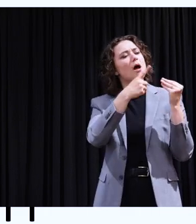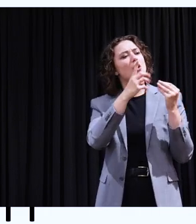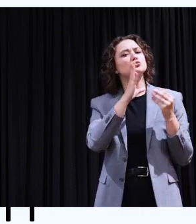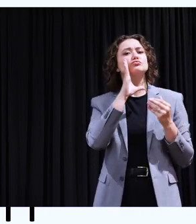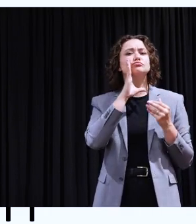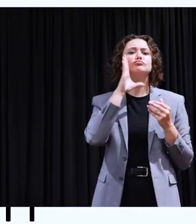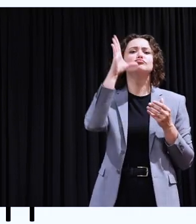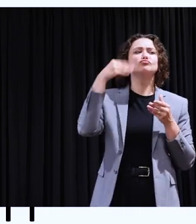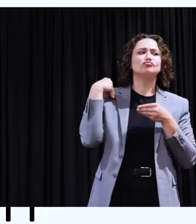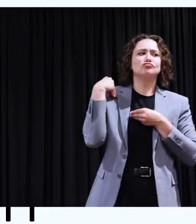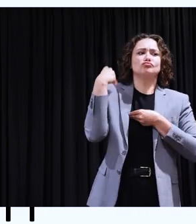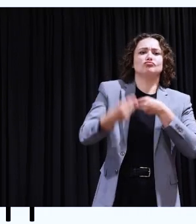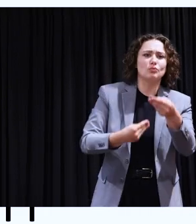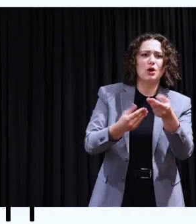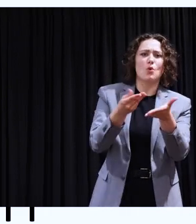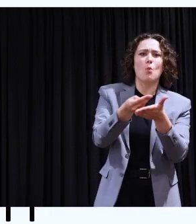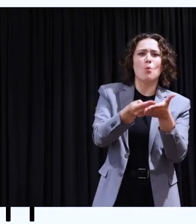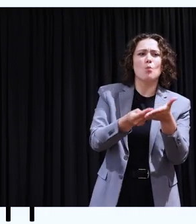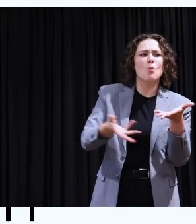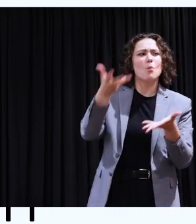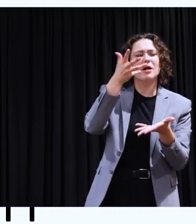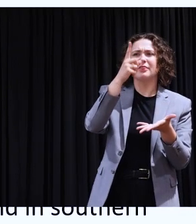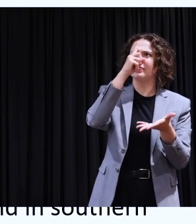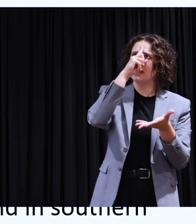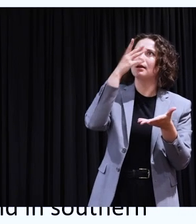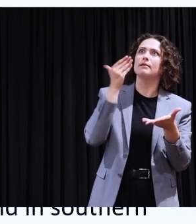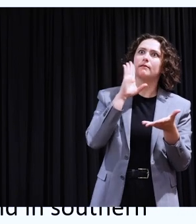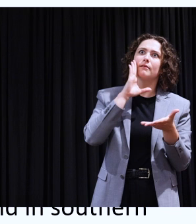his future generations had a stable environment.